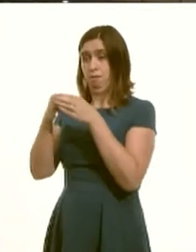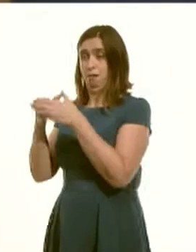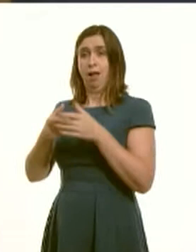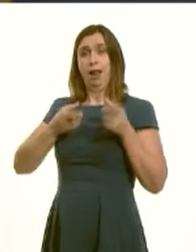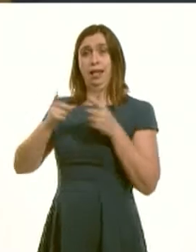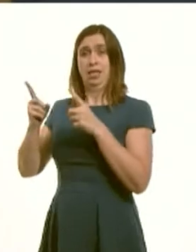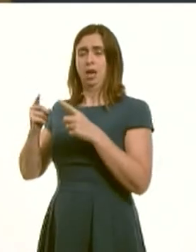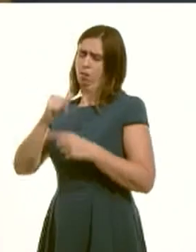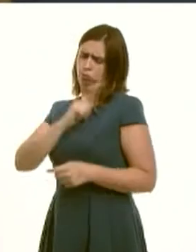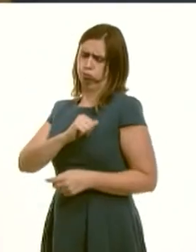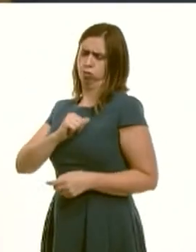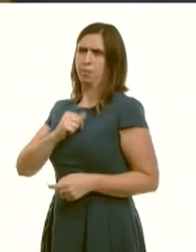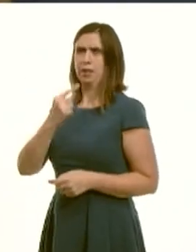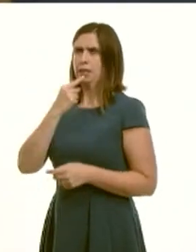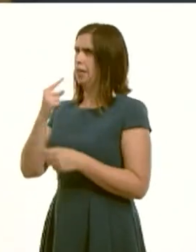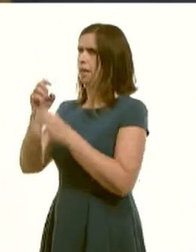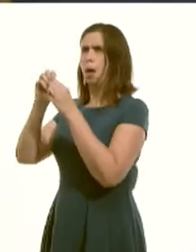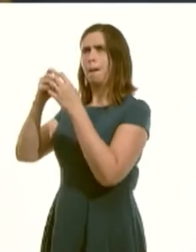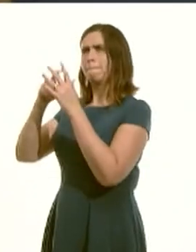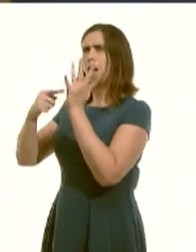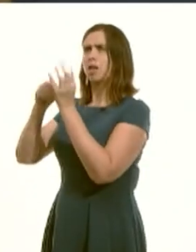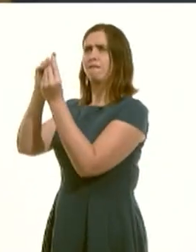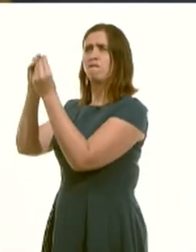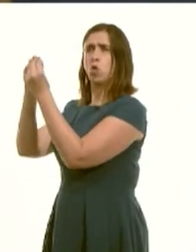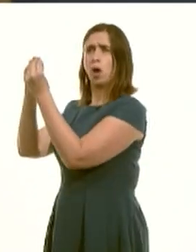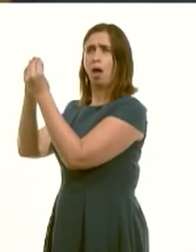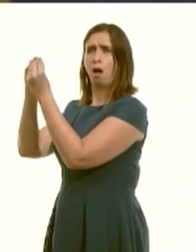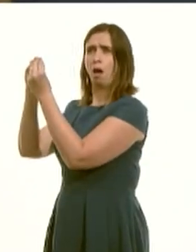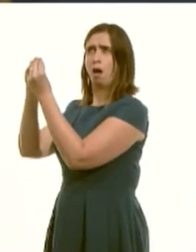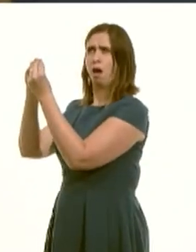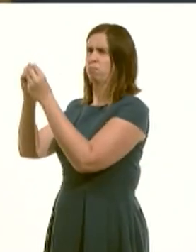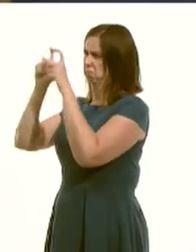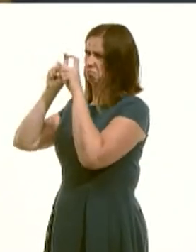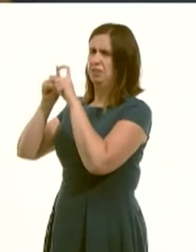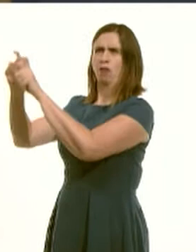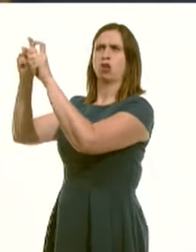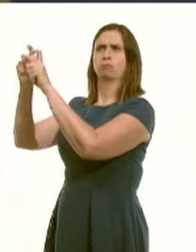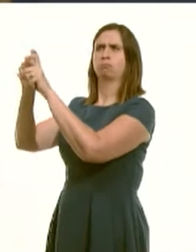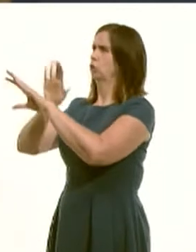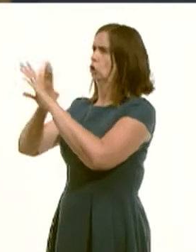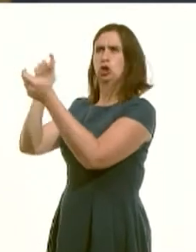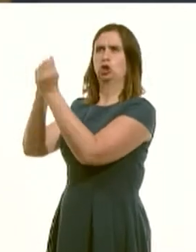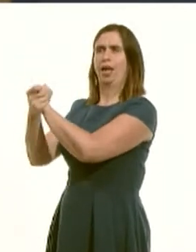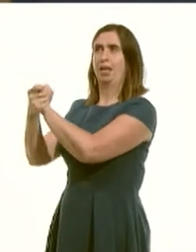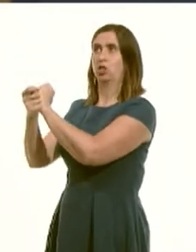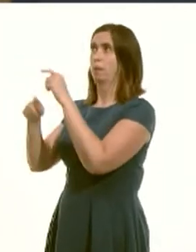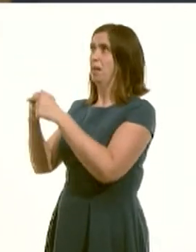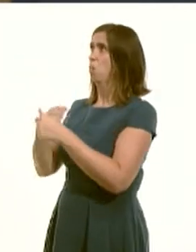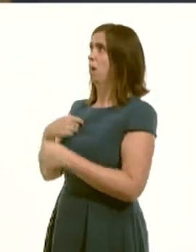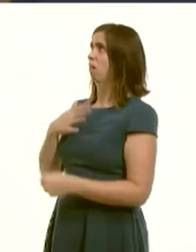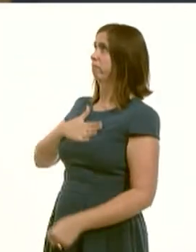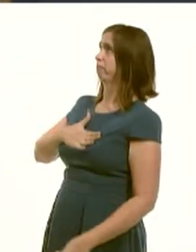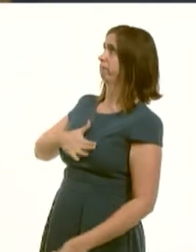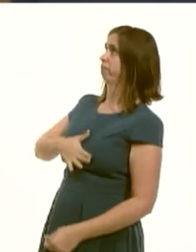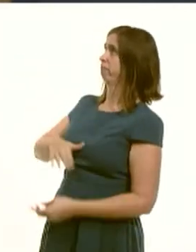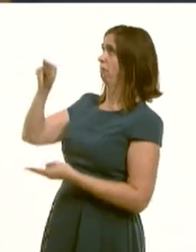dan ariannu, fel dych chi'ch chi'n wedi dweud lawer gwaith, a dyna safbwynt i'w cip hefyd iddi gwelai. A byddwch chi'n rhan o unrhyw